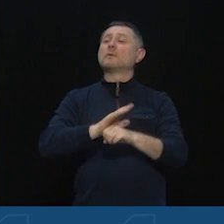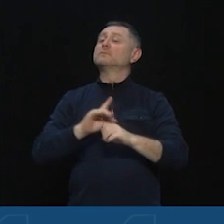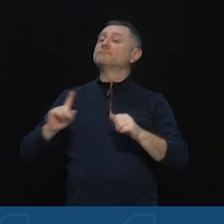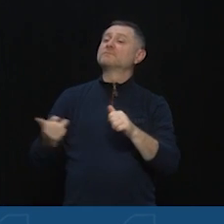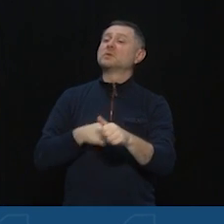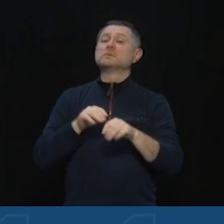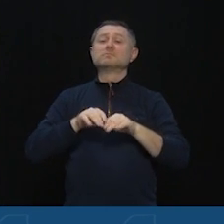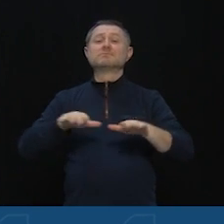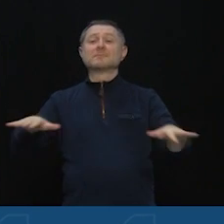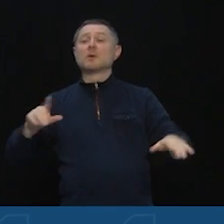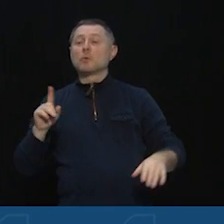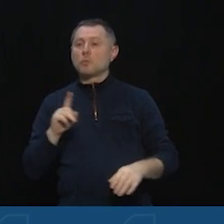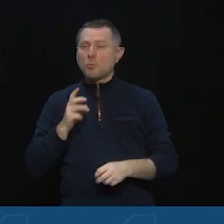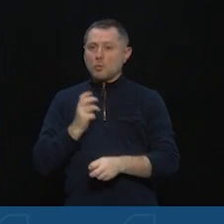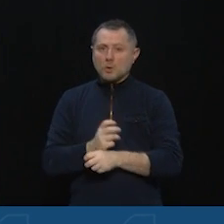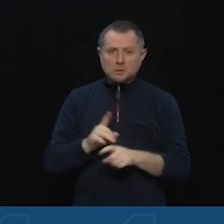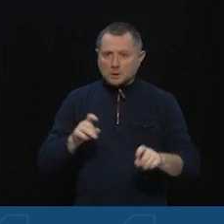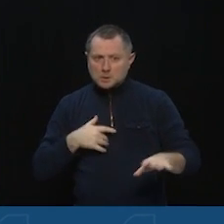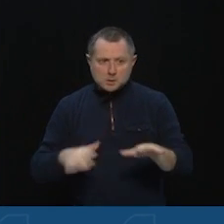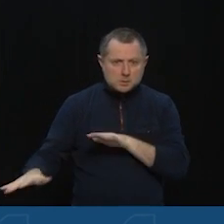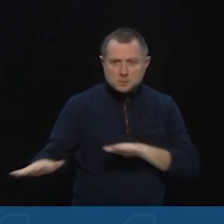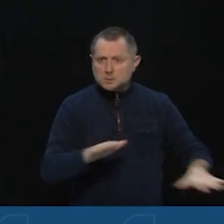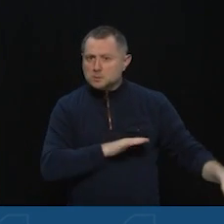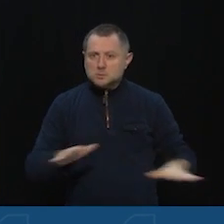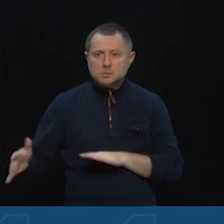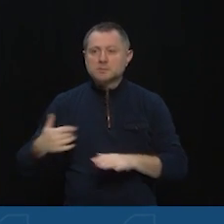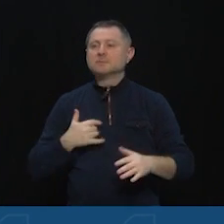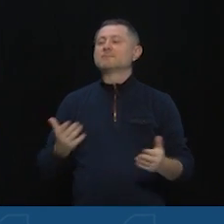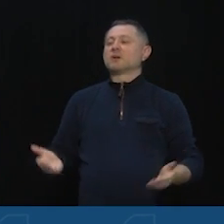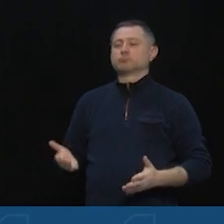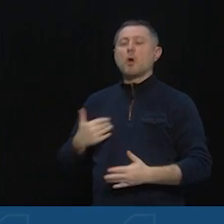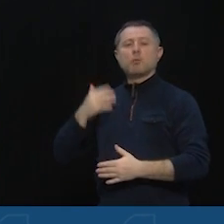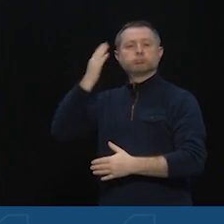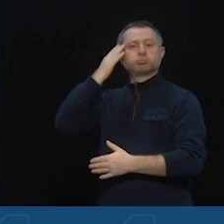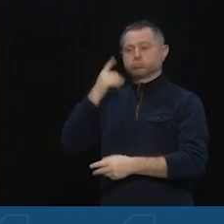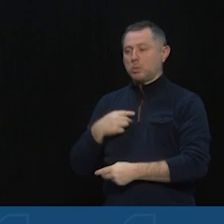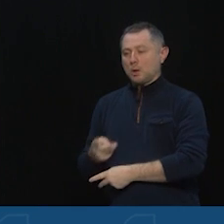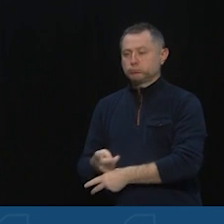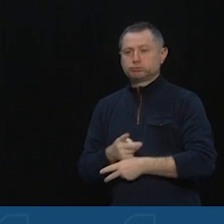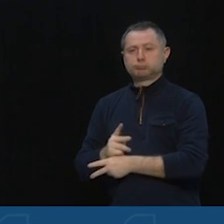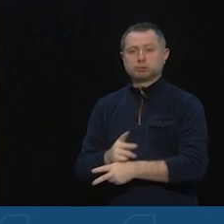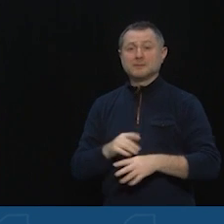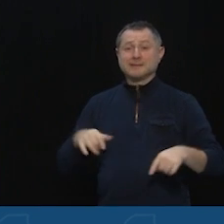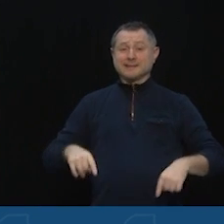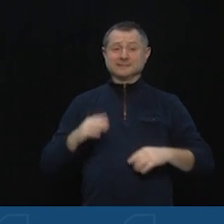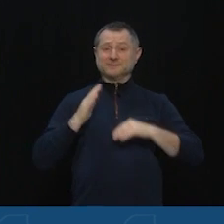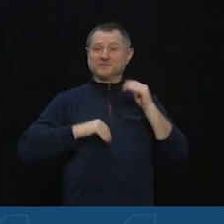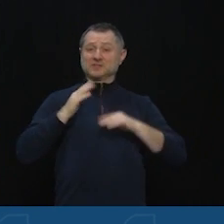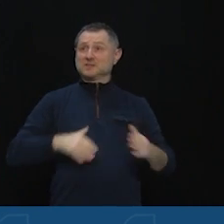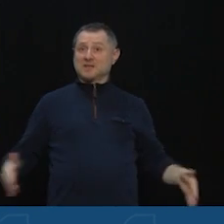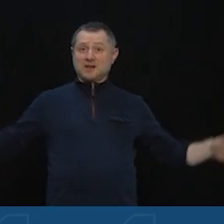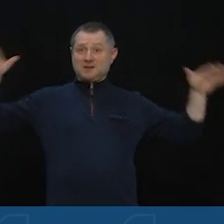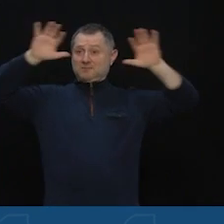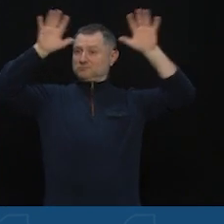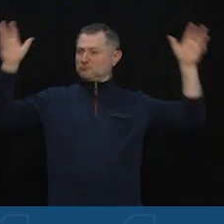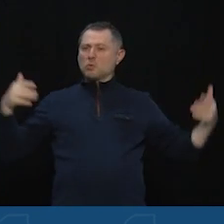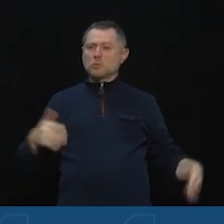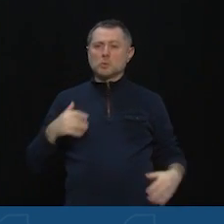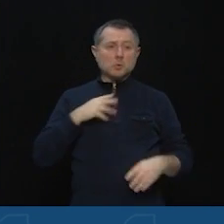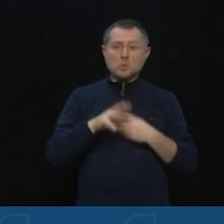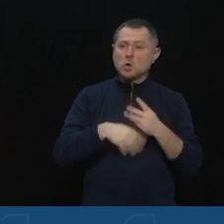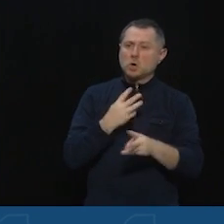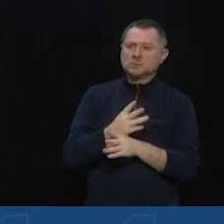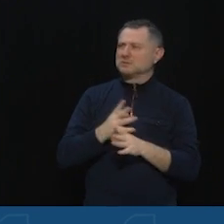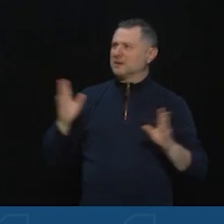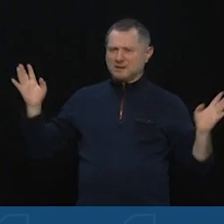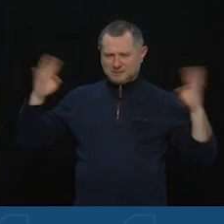here. But also this building, this facility, in my opinion, here in the state of New York, should be a world-class facility. You